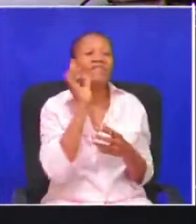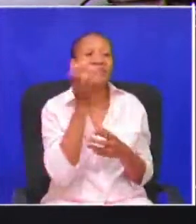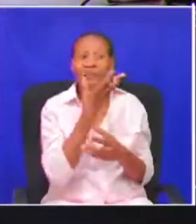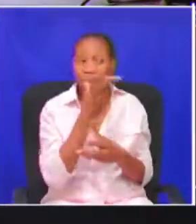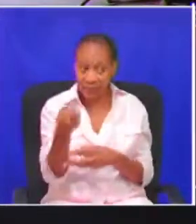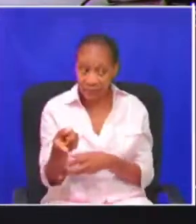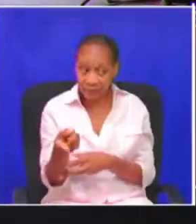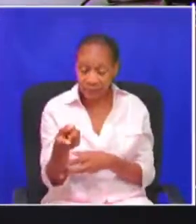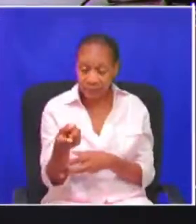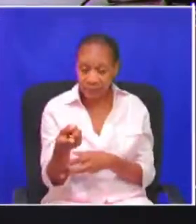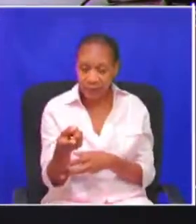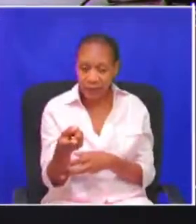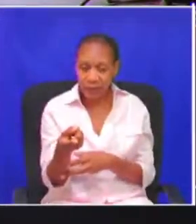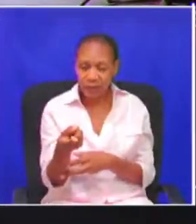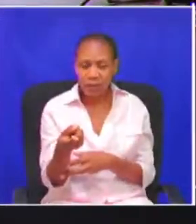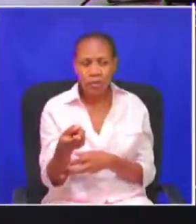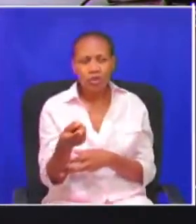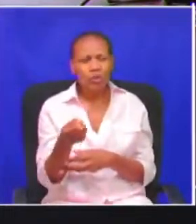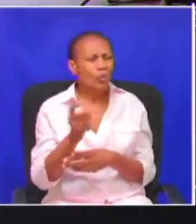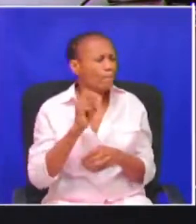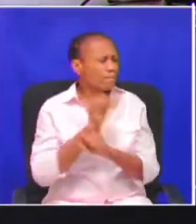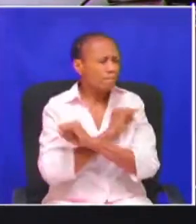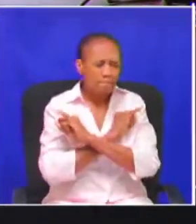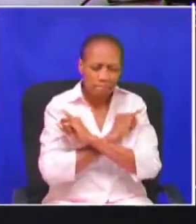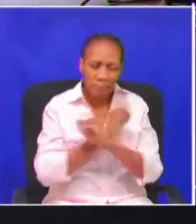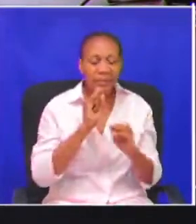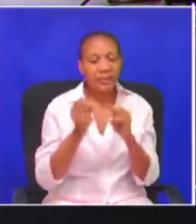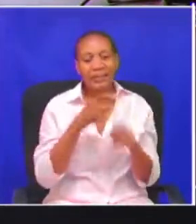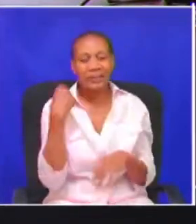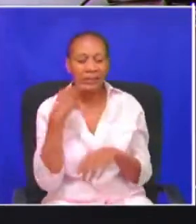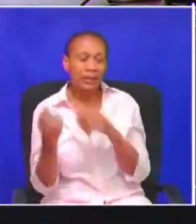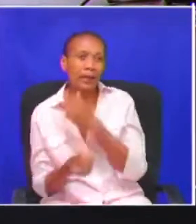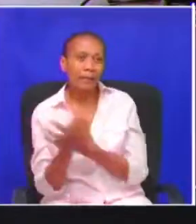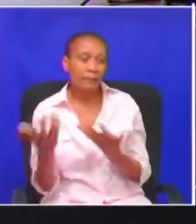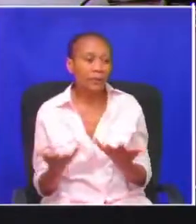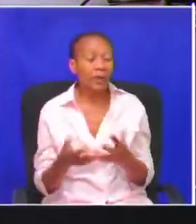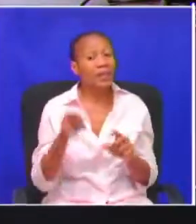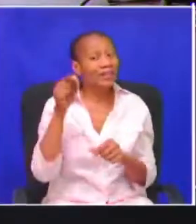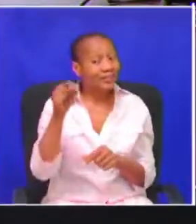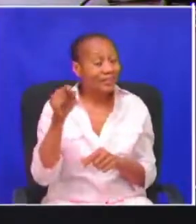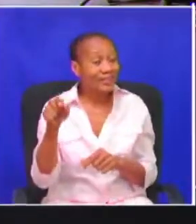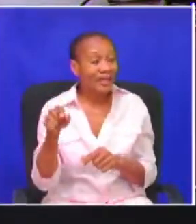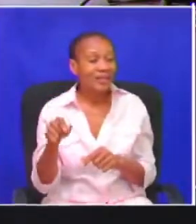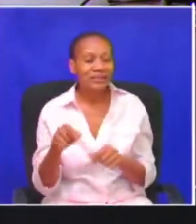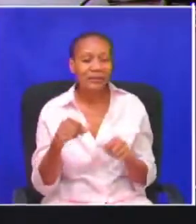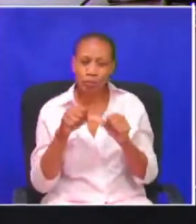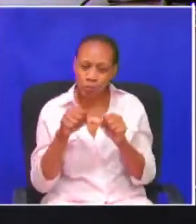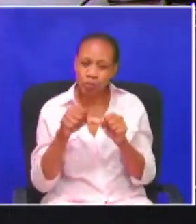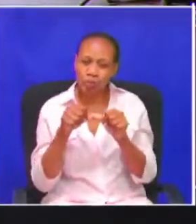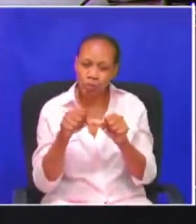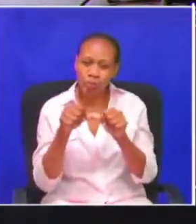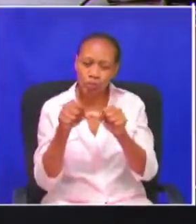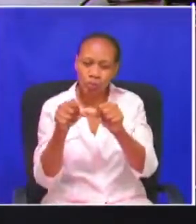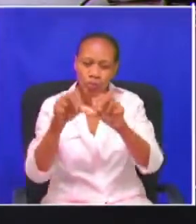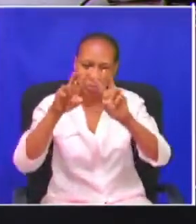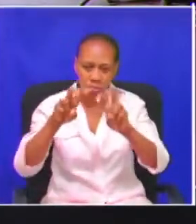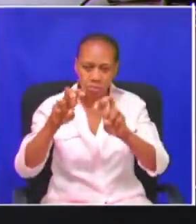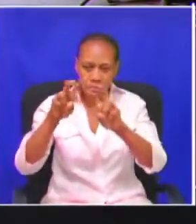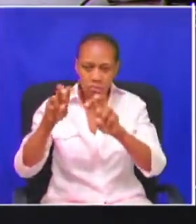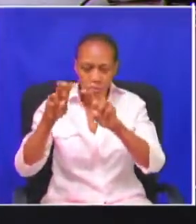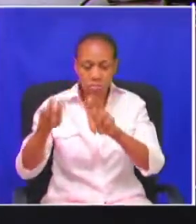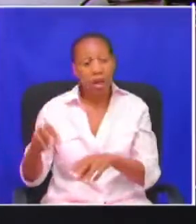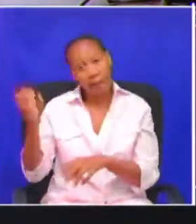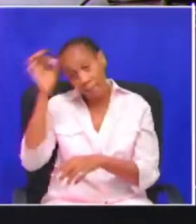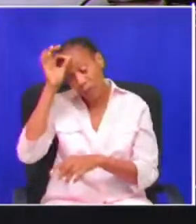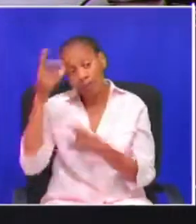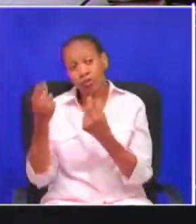recent cases of brutality. The Philippi case remains under active investigation by our police.